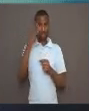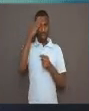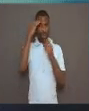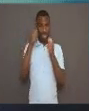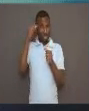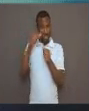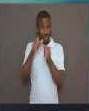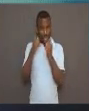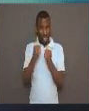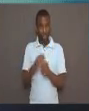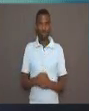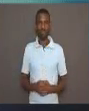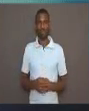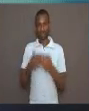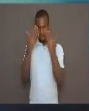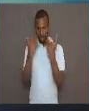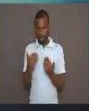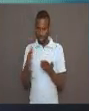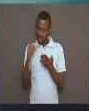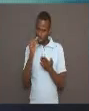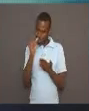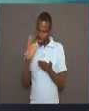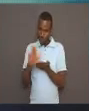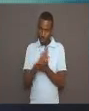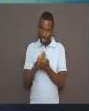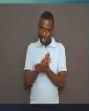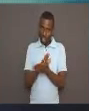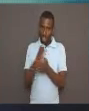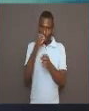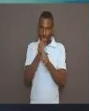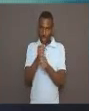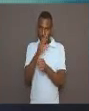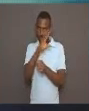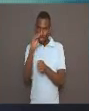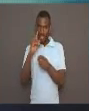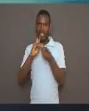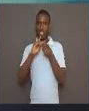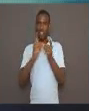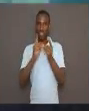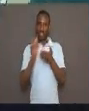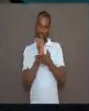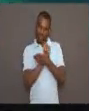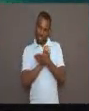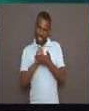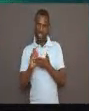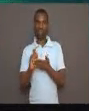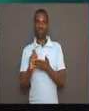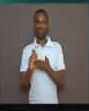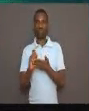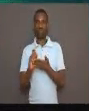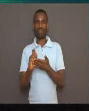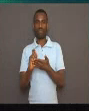Please take a sheet of notepaper and write down the definitions.